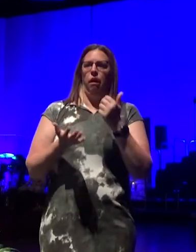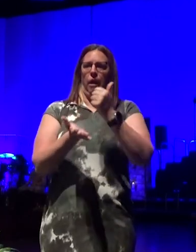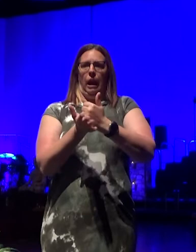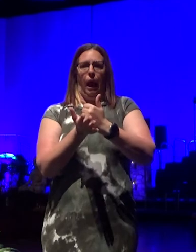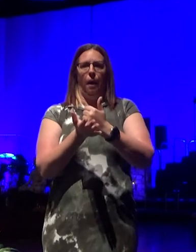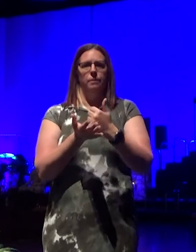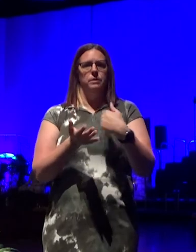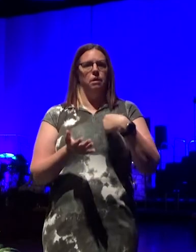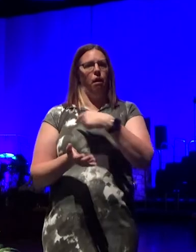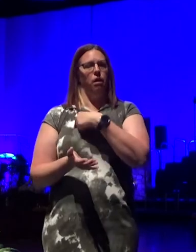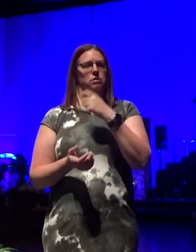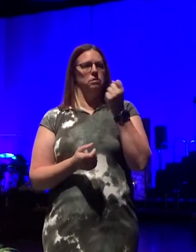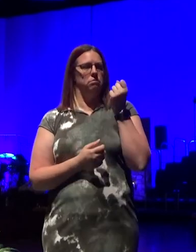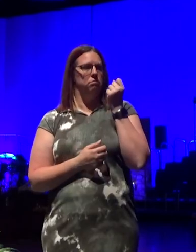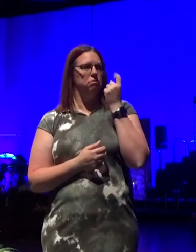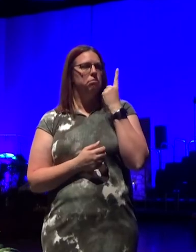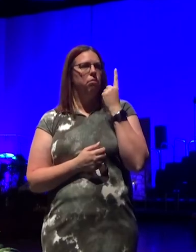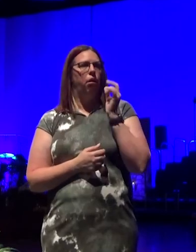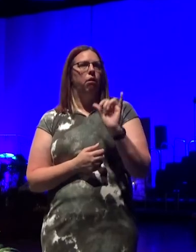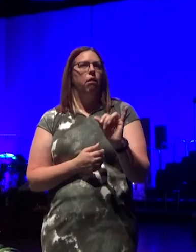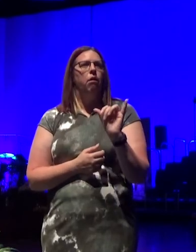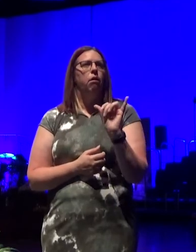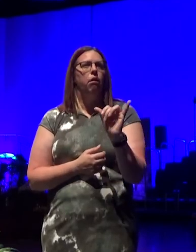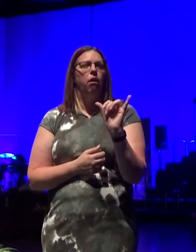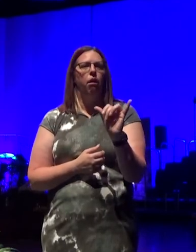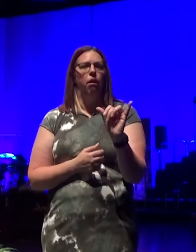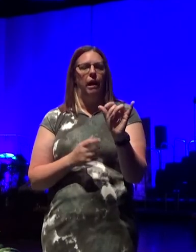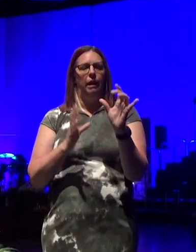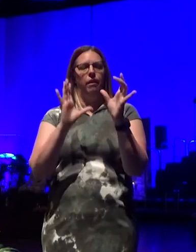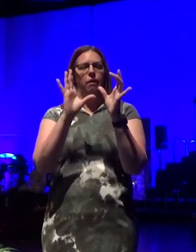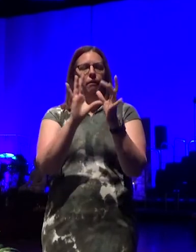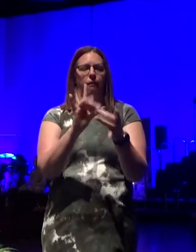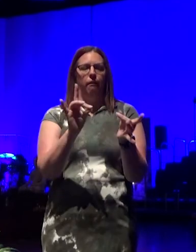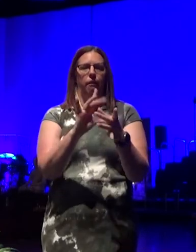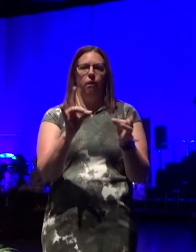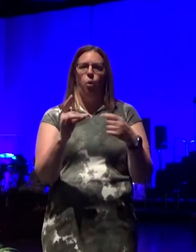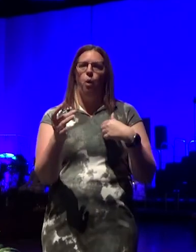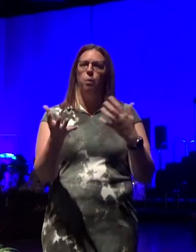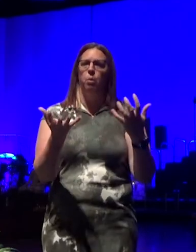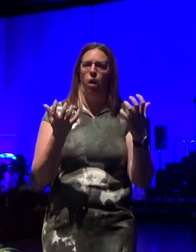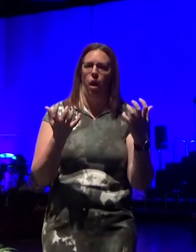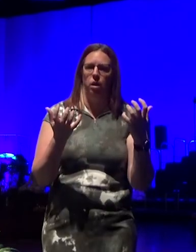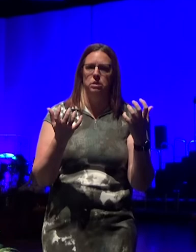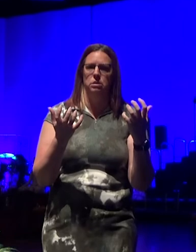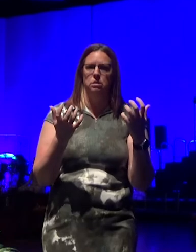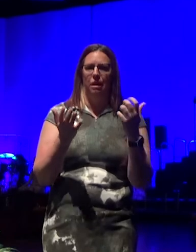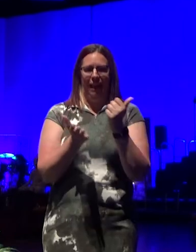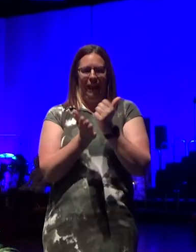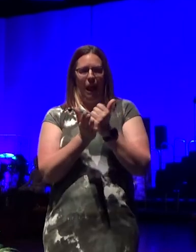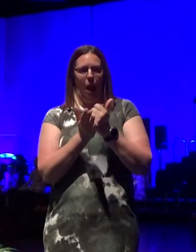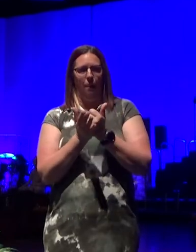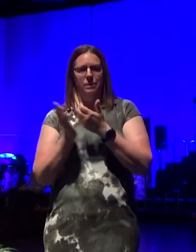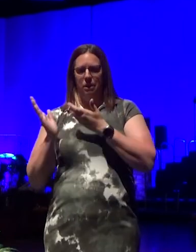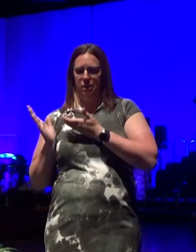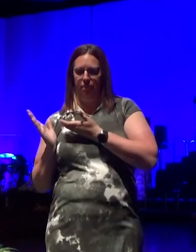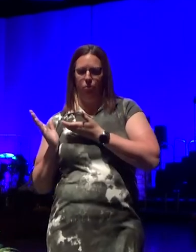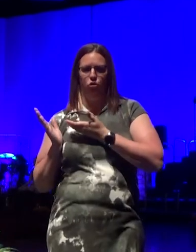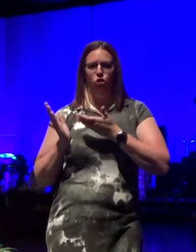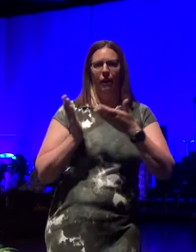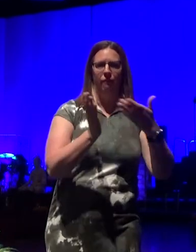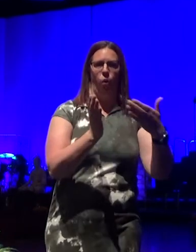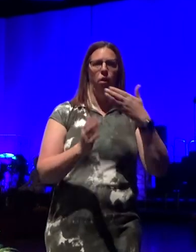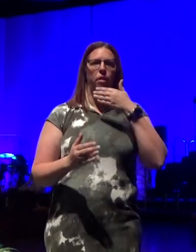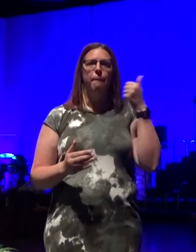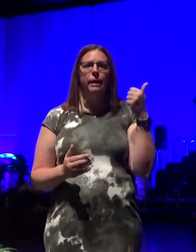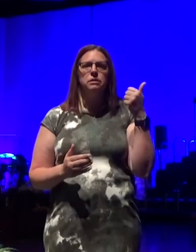and articulate what it is that we want, that can help us bring forth the best of who we are,